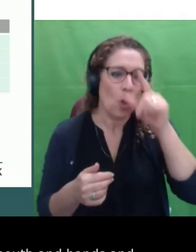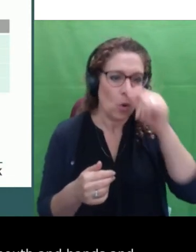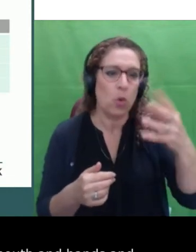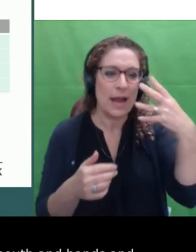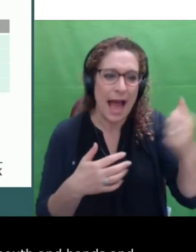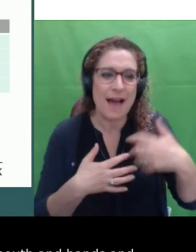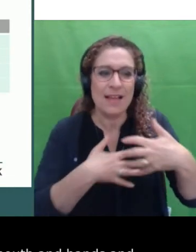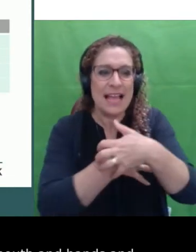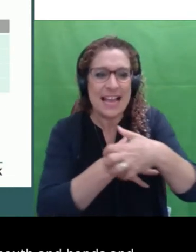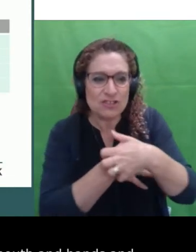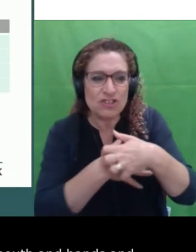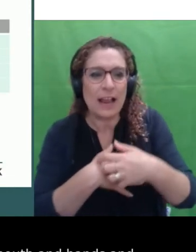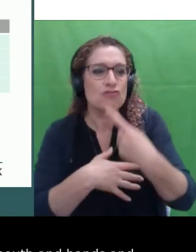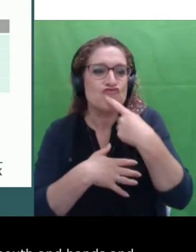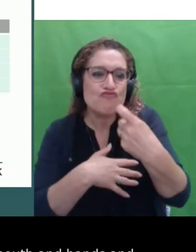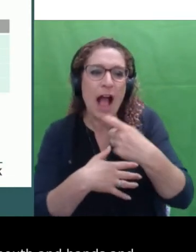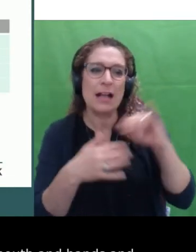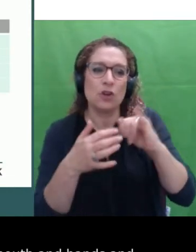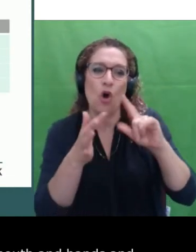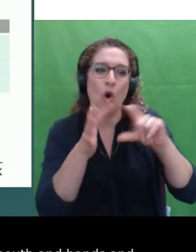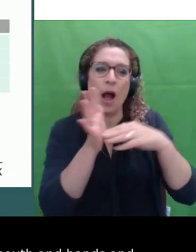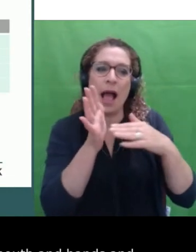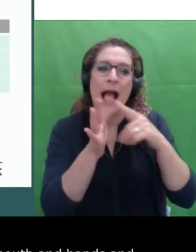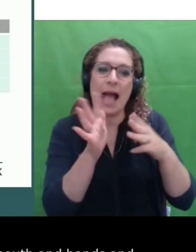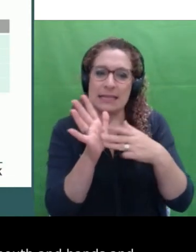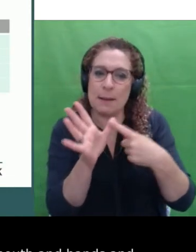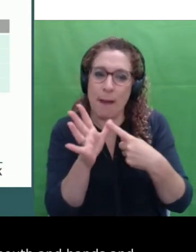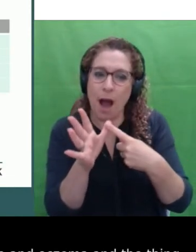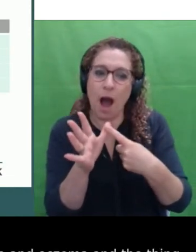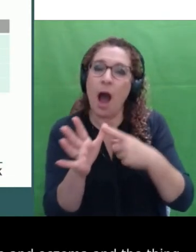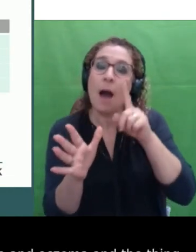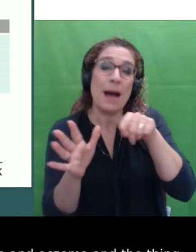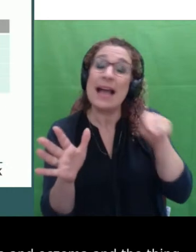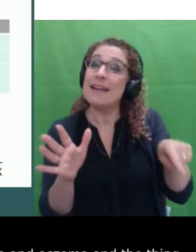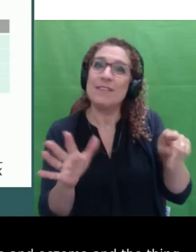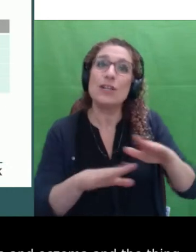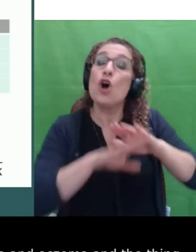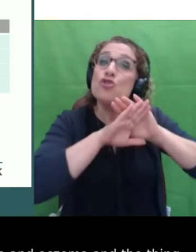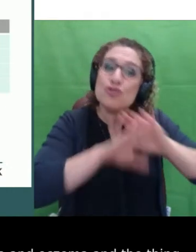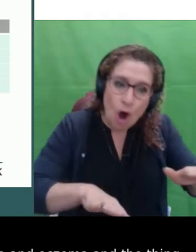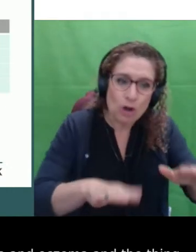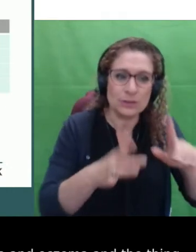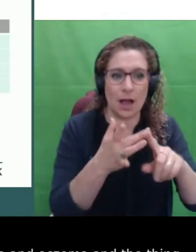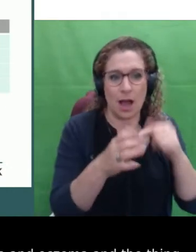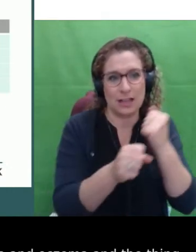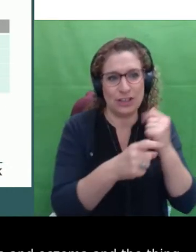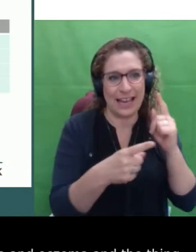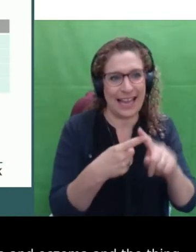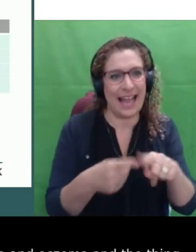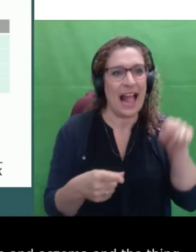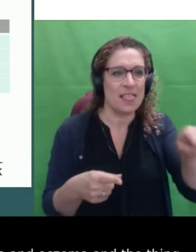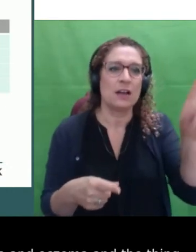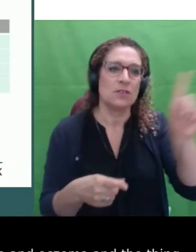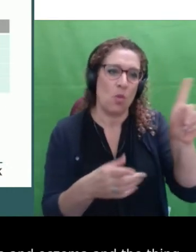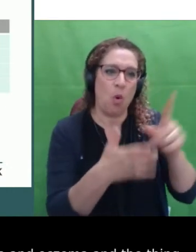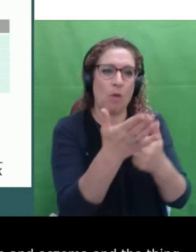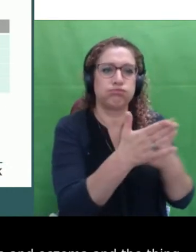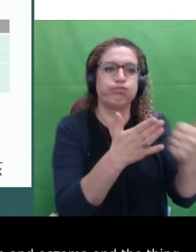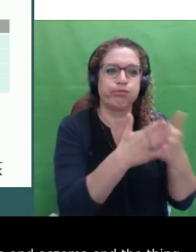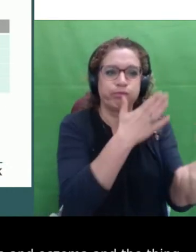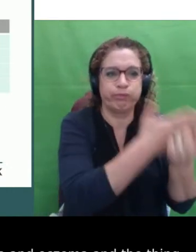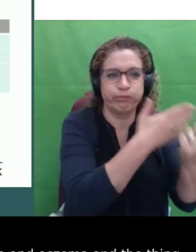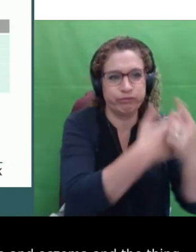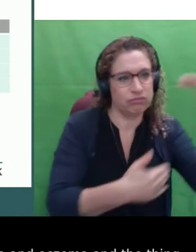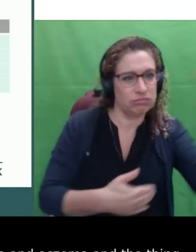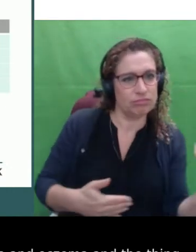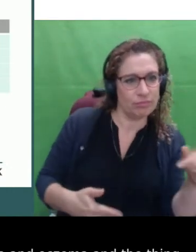the thing to know with non-ige mediated allergy is generally these are infants that present early so usually about two to three months